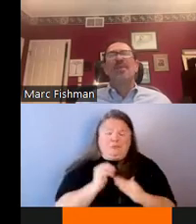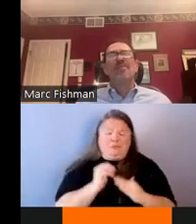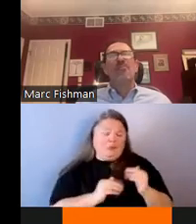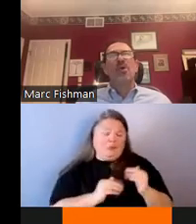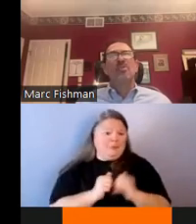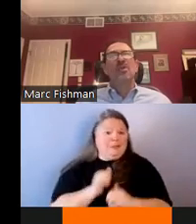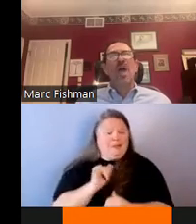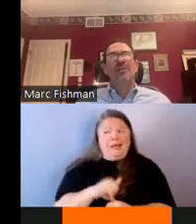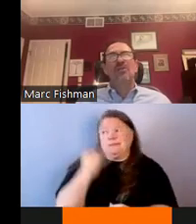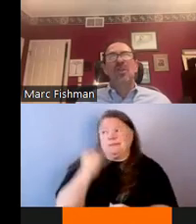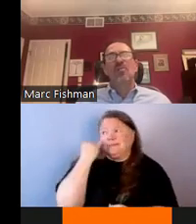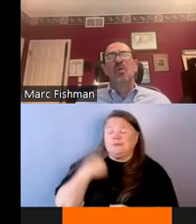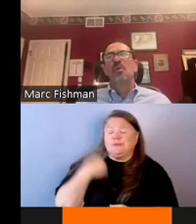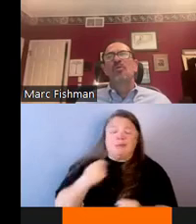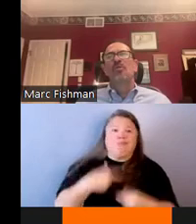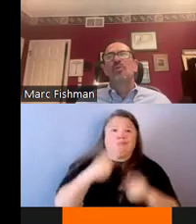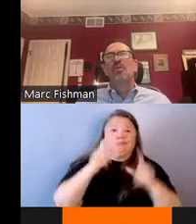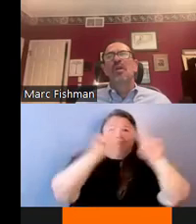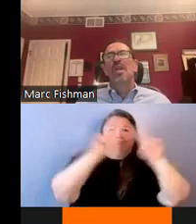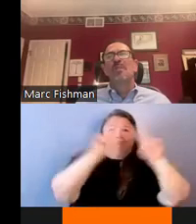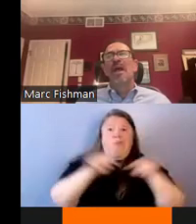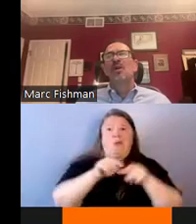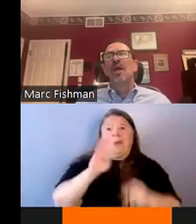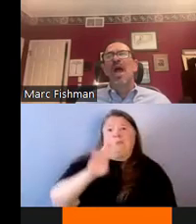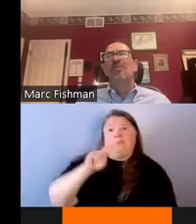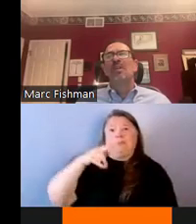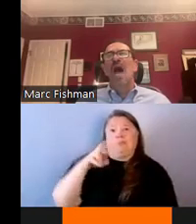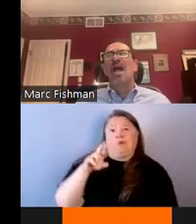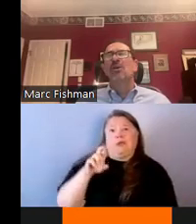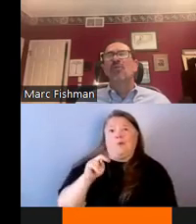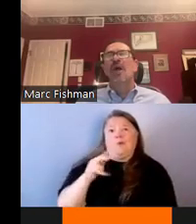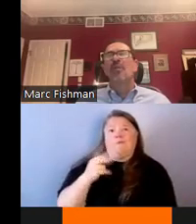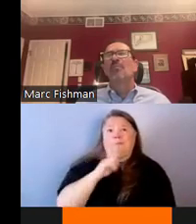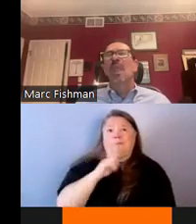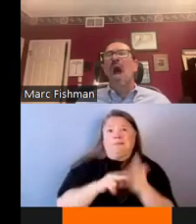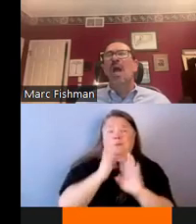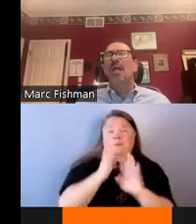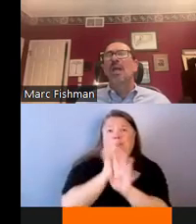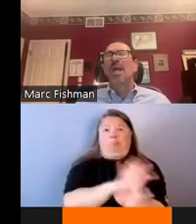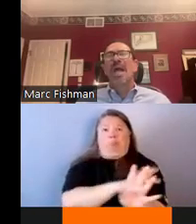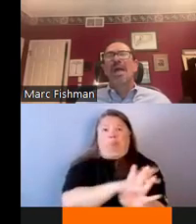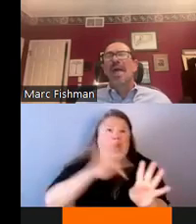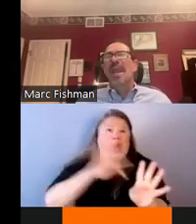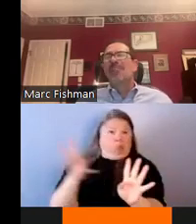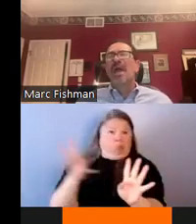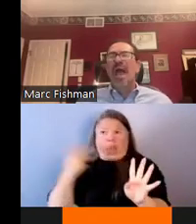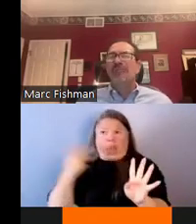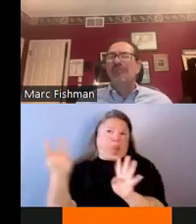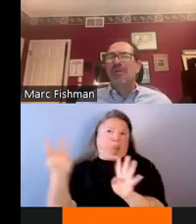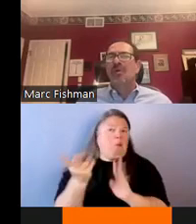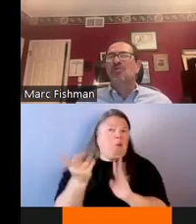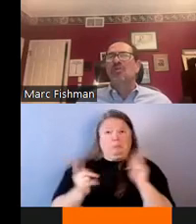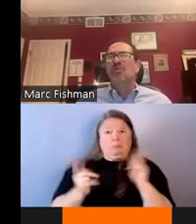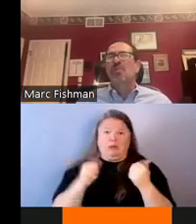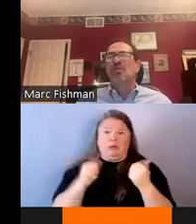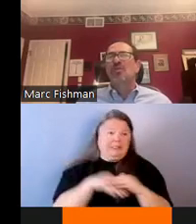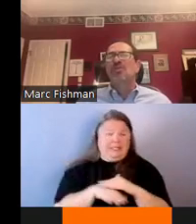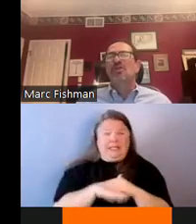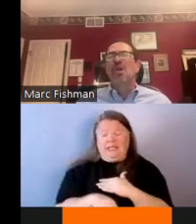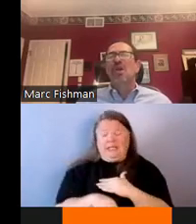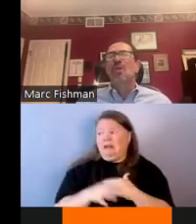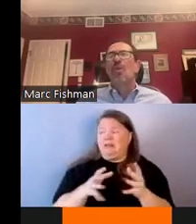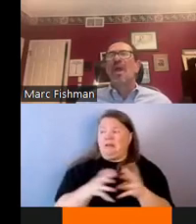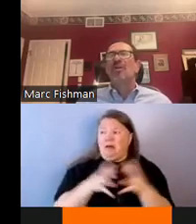What's going to happen if I put up a sign that says buprenorphine within? Am I going to have a line around the block? And then I'm going to have a bunch of